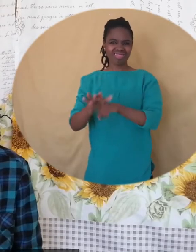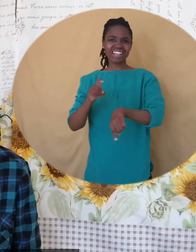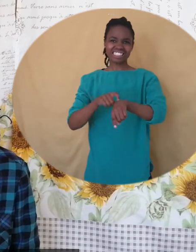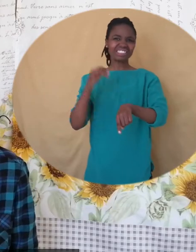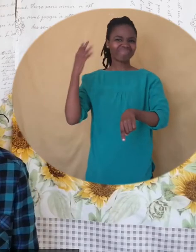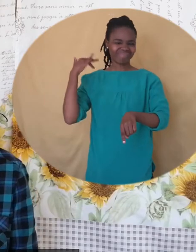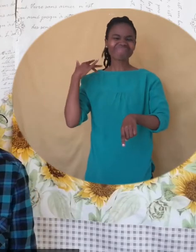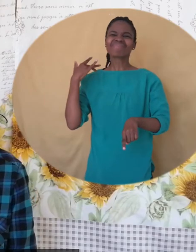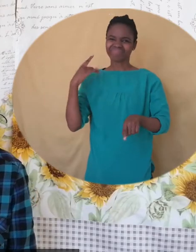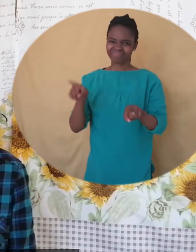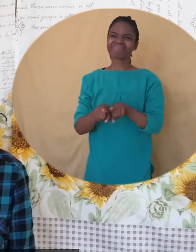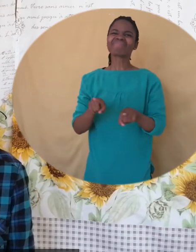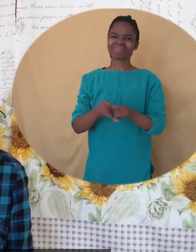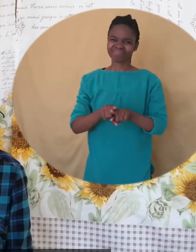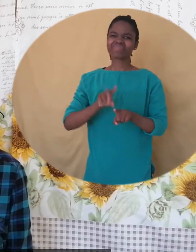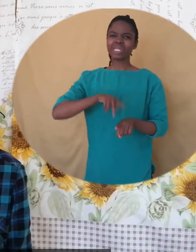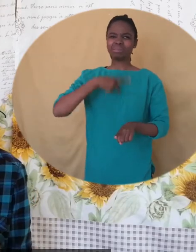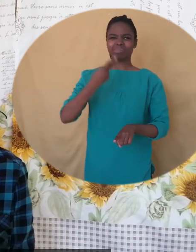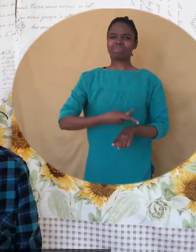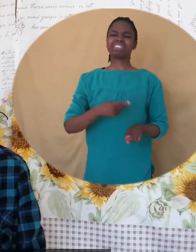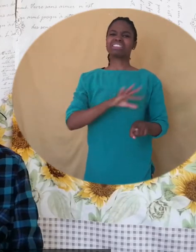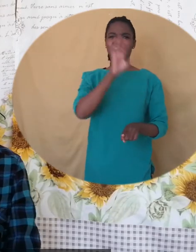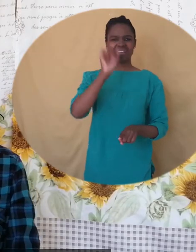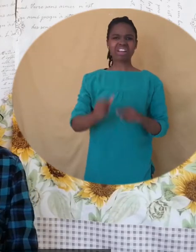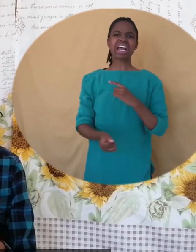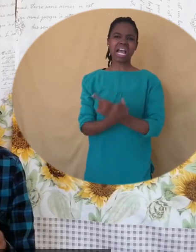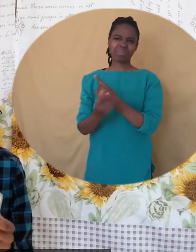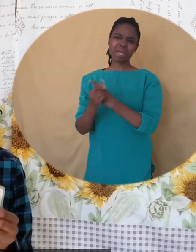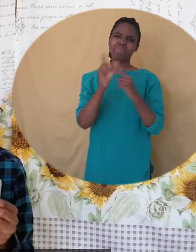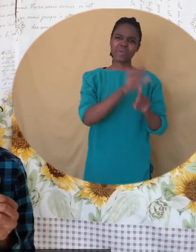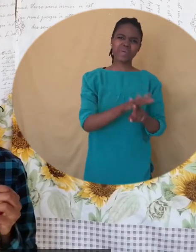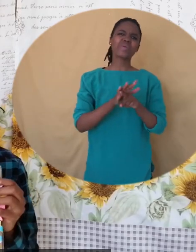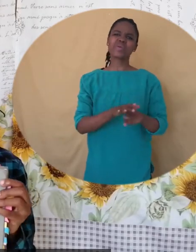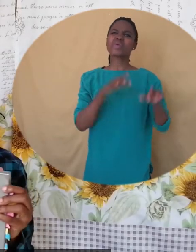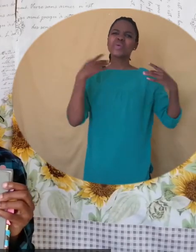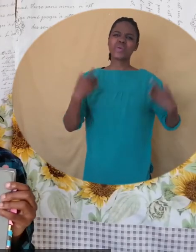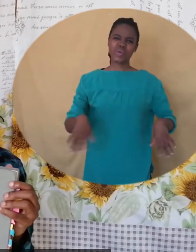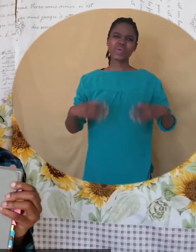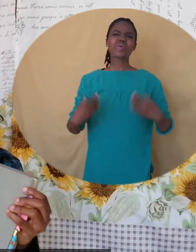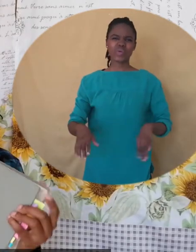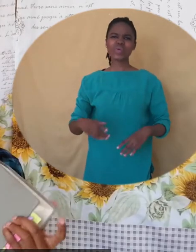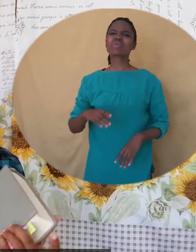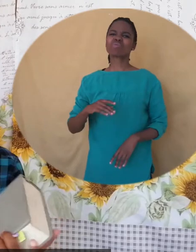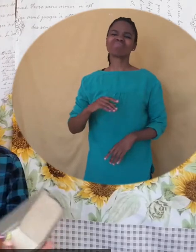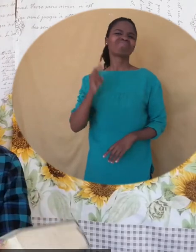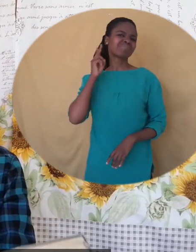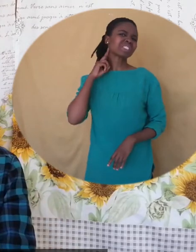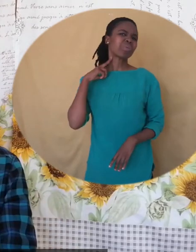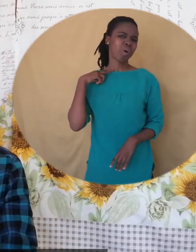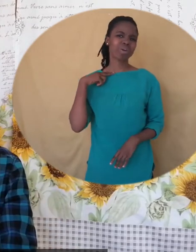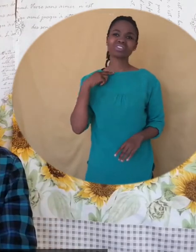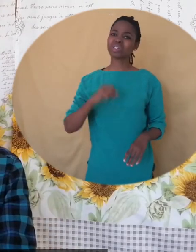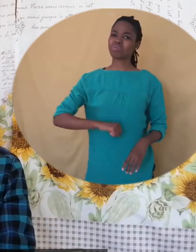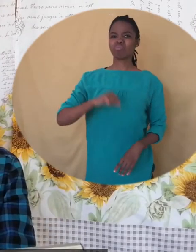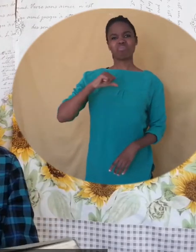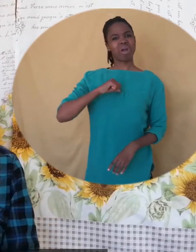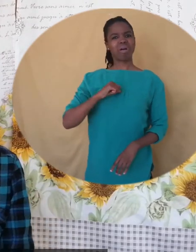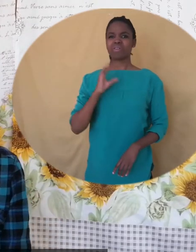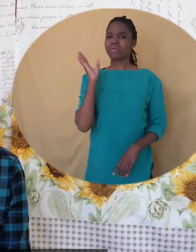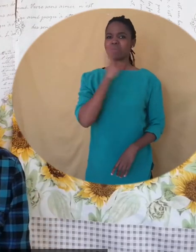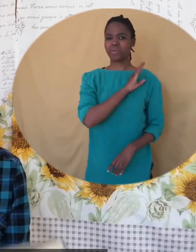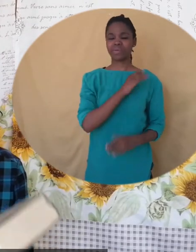time were not, the most proudest moments in our country or our history. But